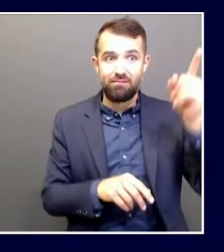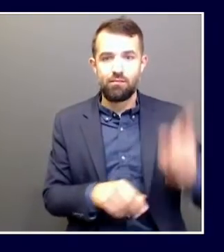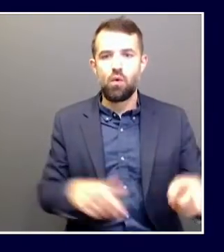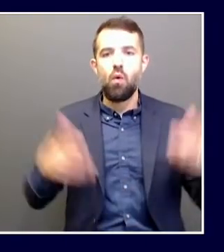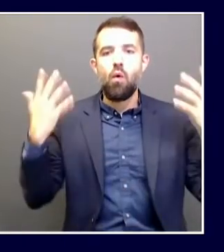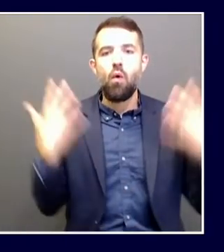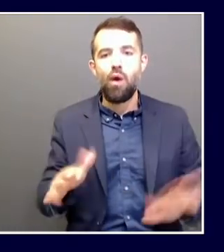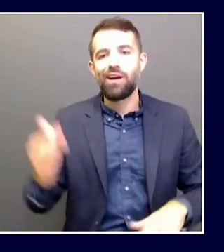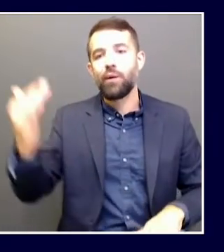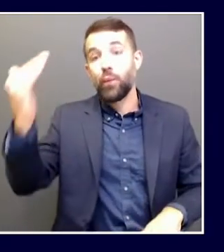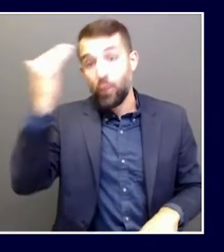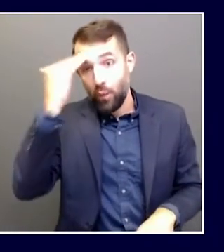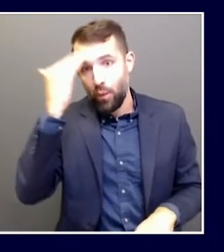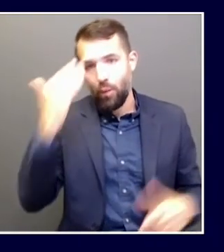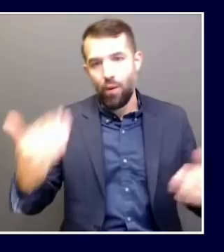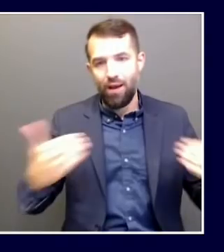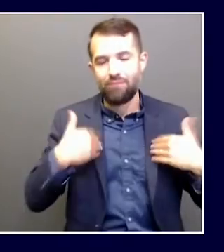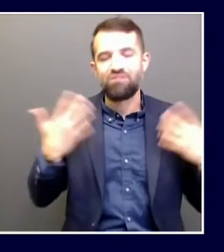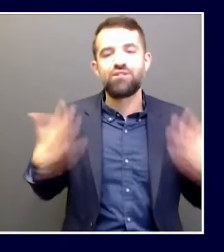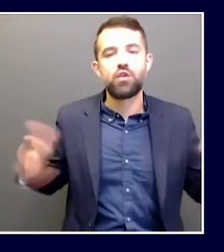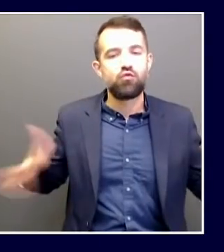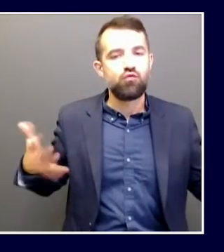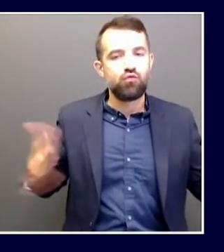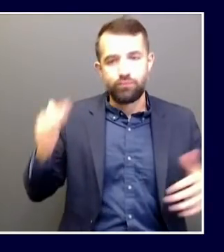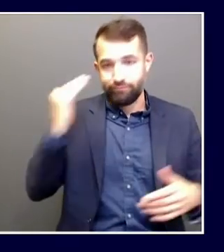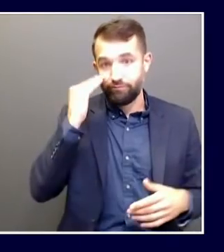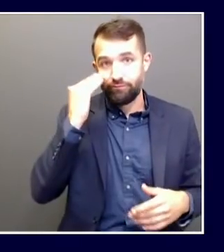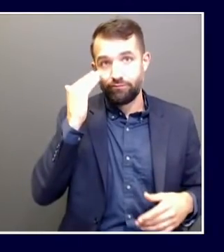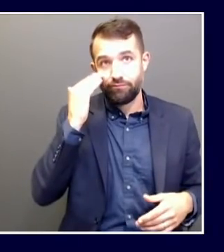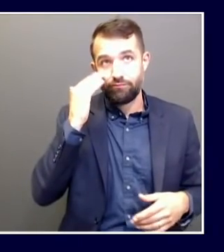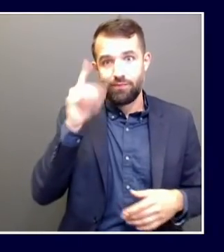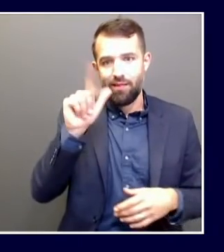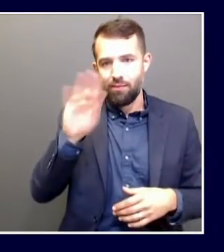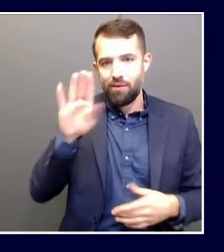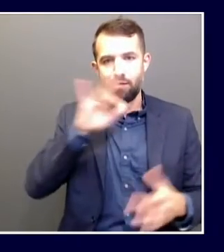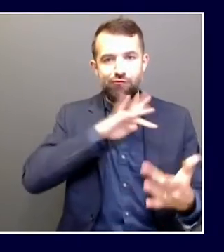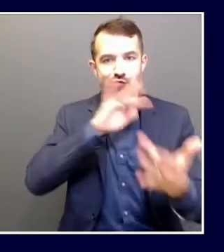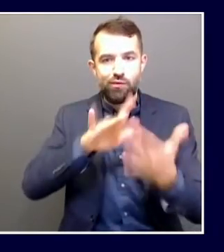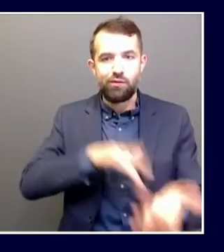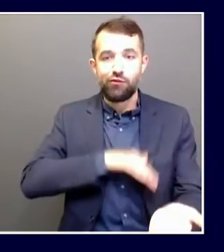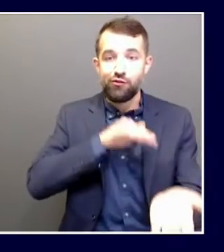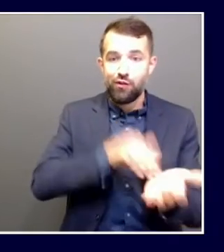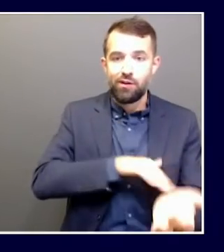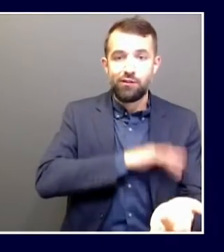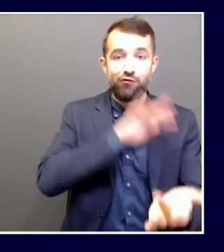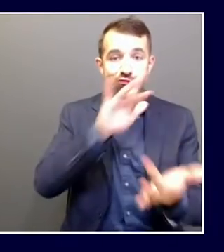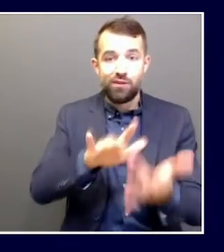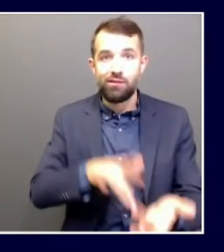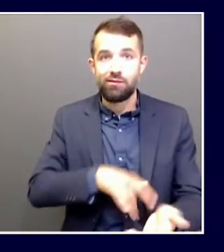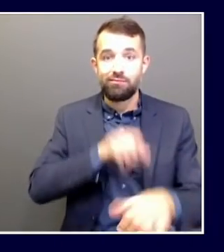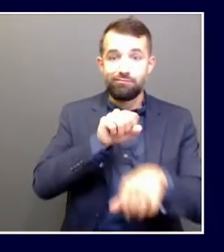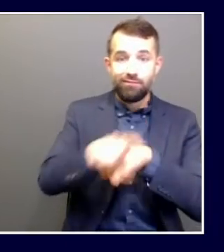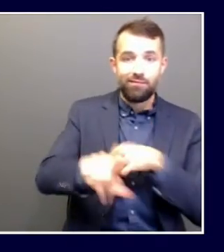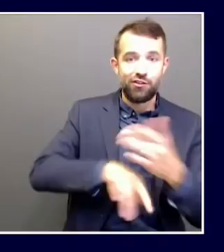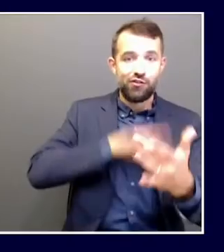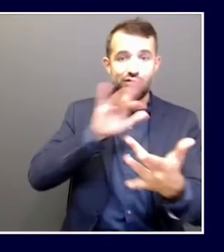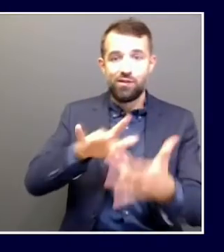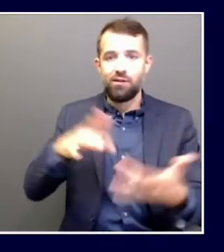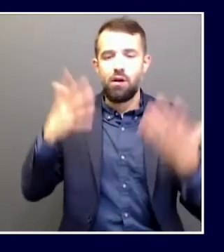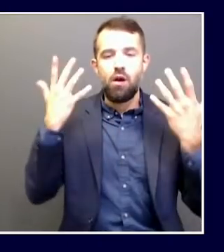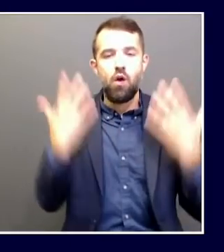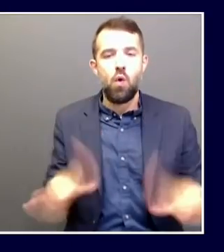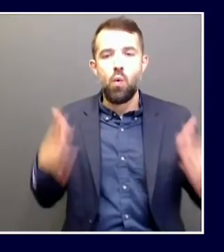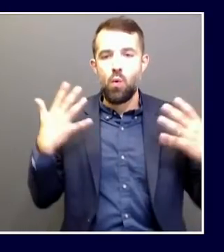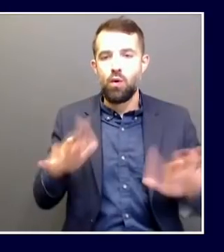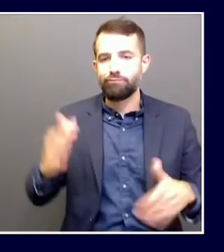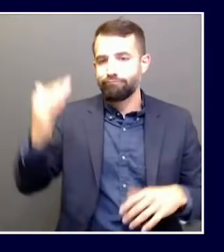They're finding out from their lab. They're finding out maybe from their provider, finding out from the platform, the immediate notification platform that we've set